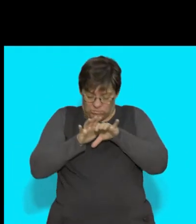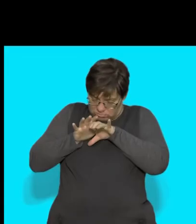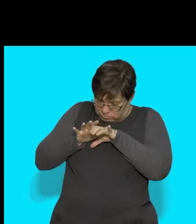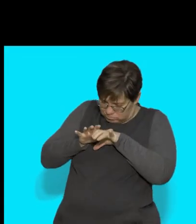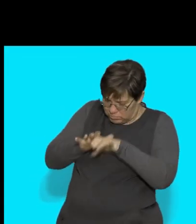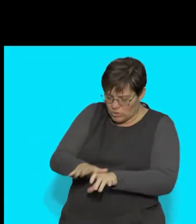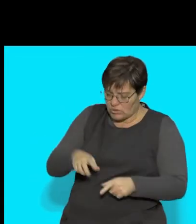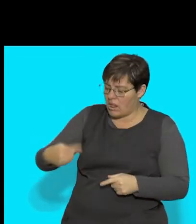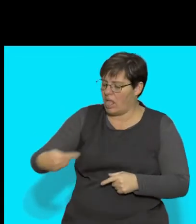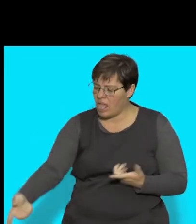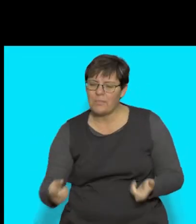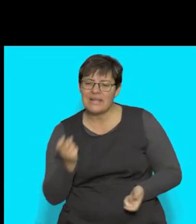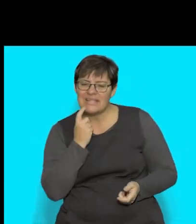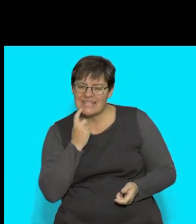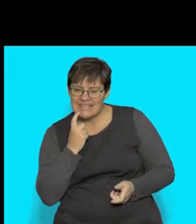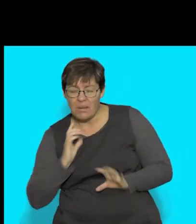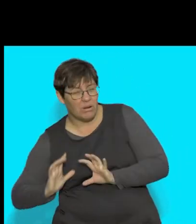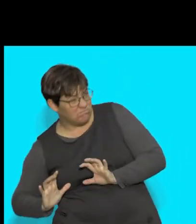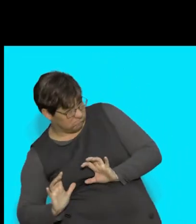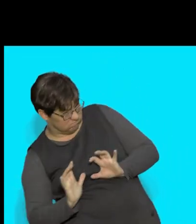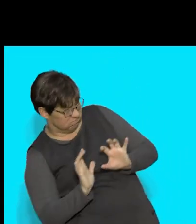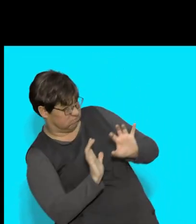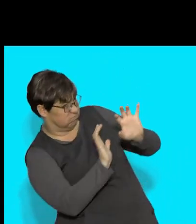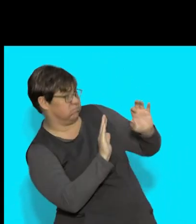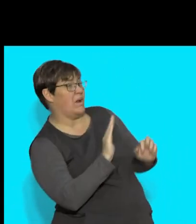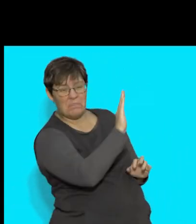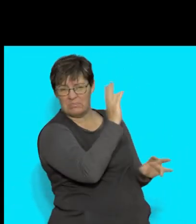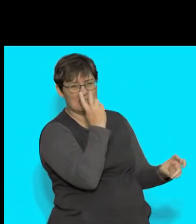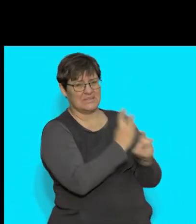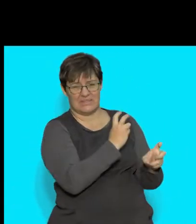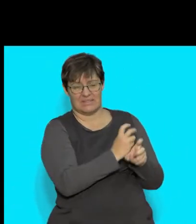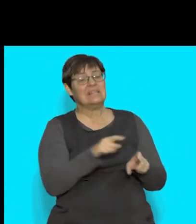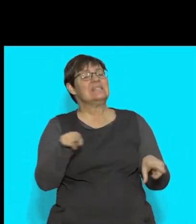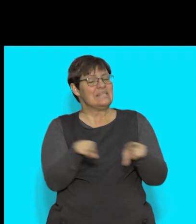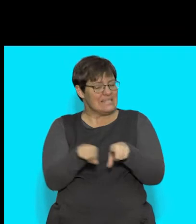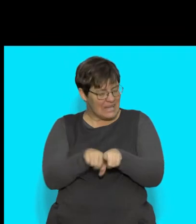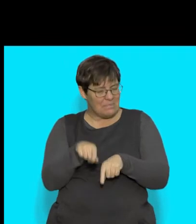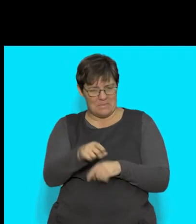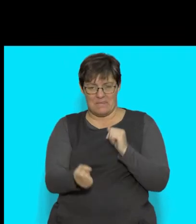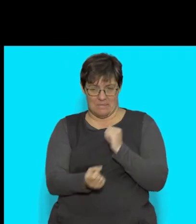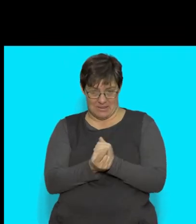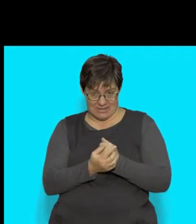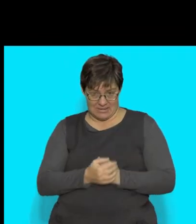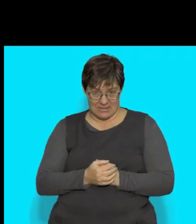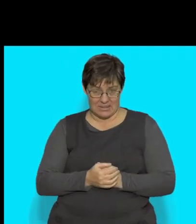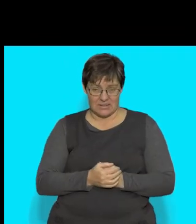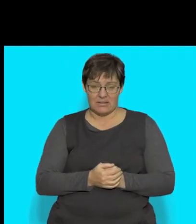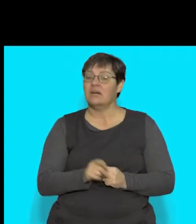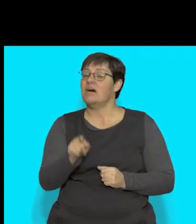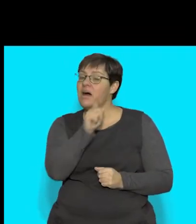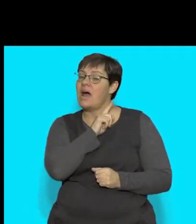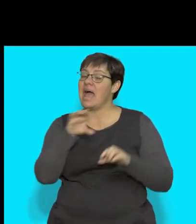in tubular reabsorption. What's happening here during active transport is when all of these